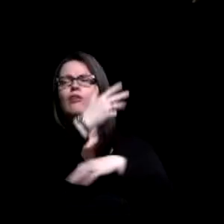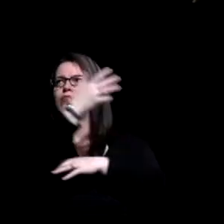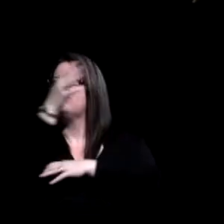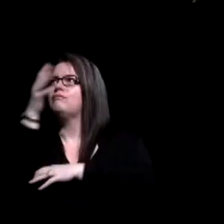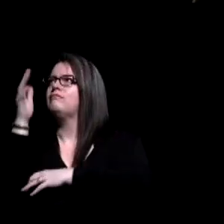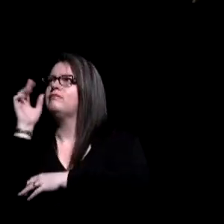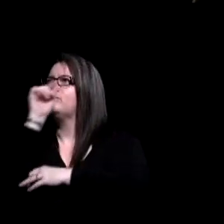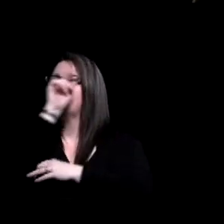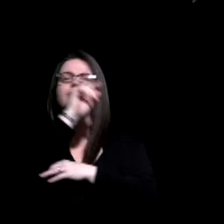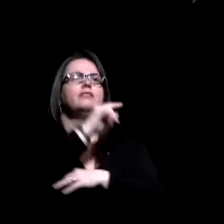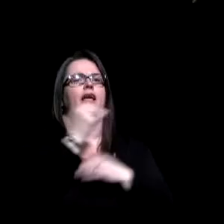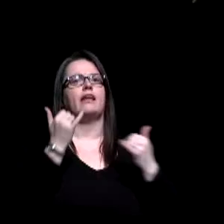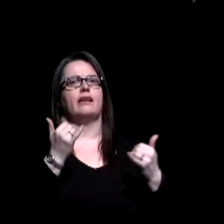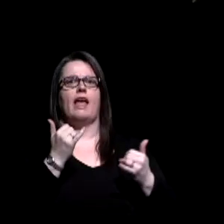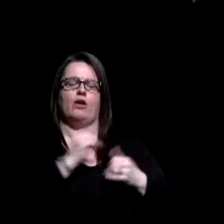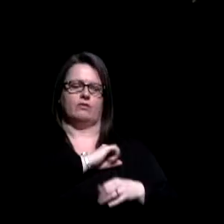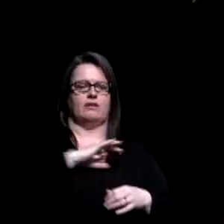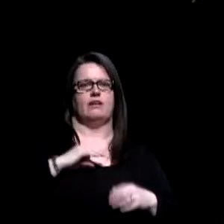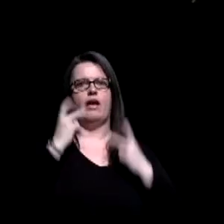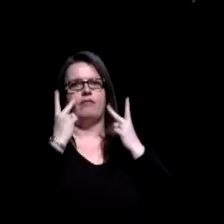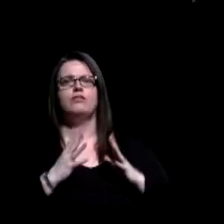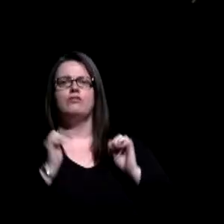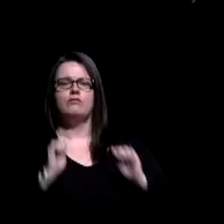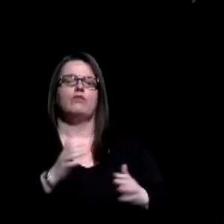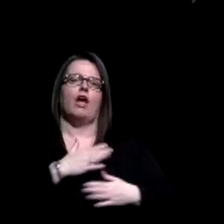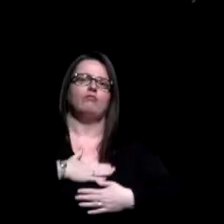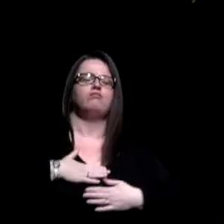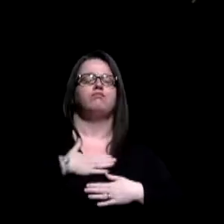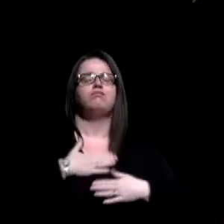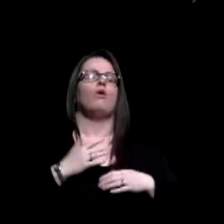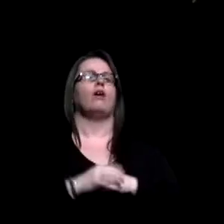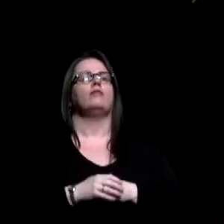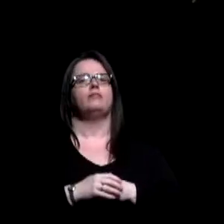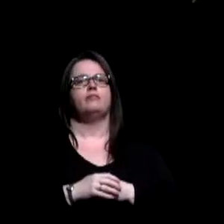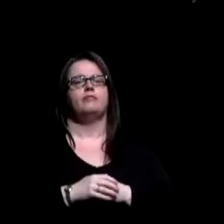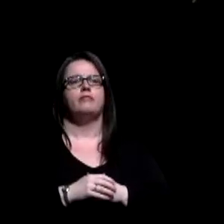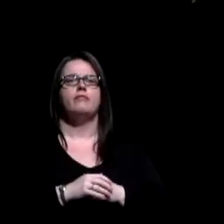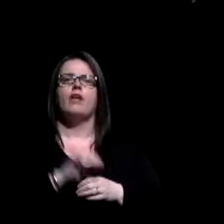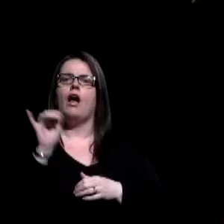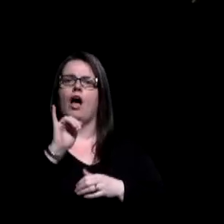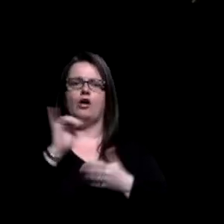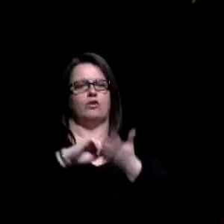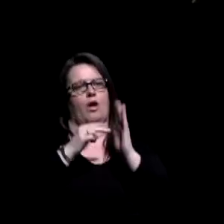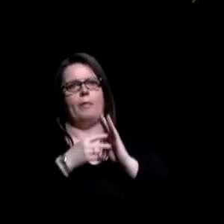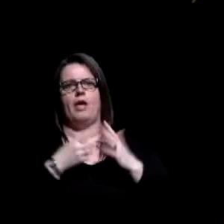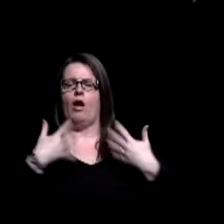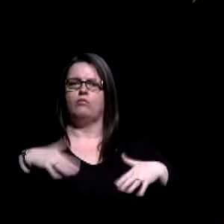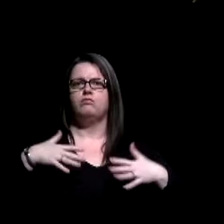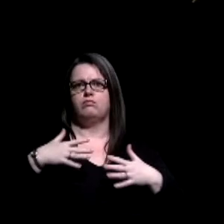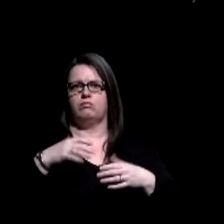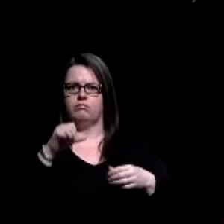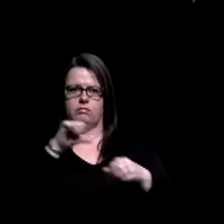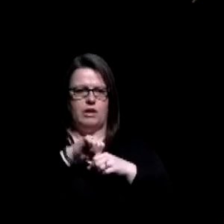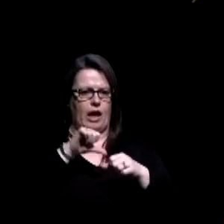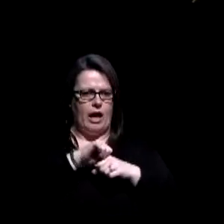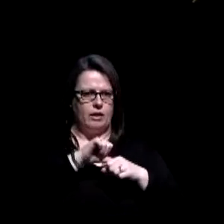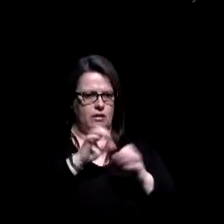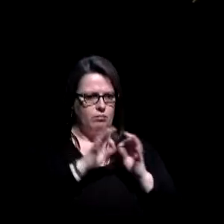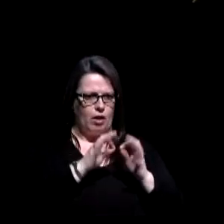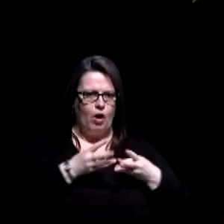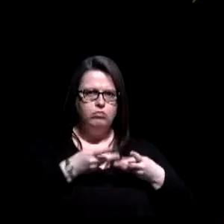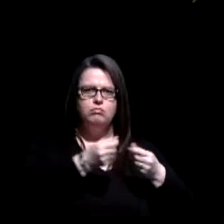staff and visitors of the parks. It also resulted in significant savings in fuel and